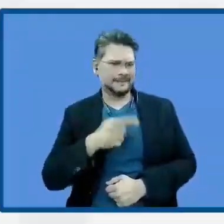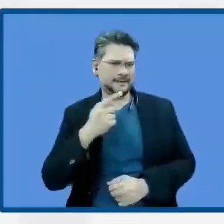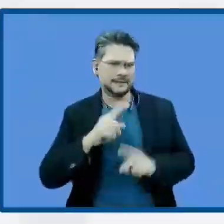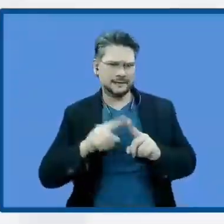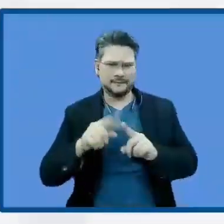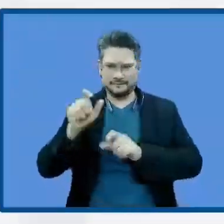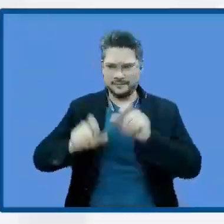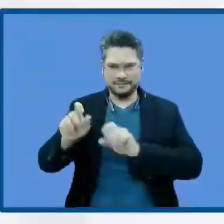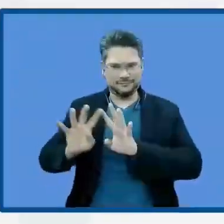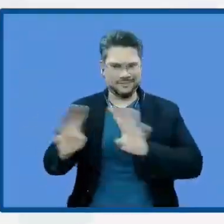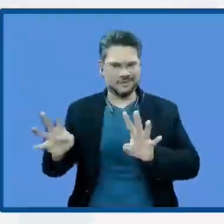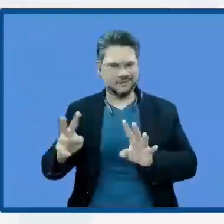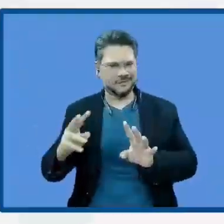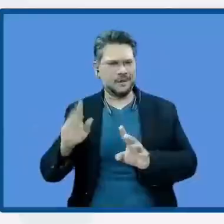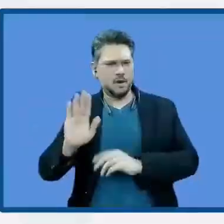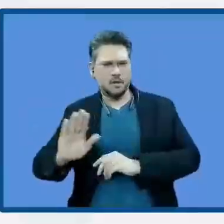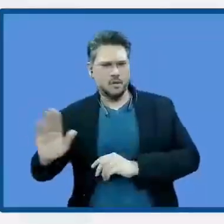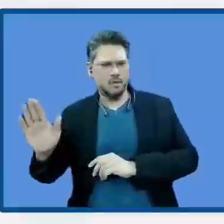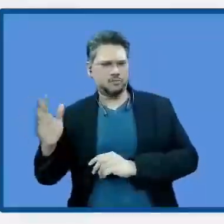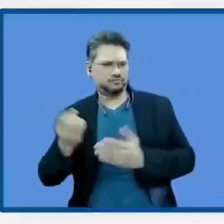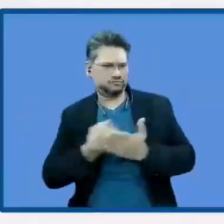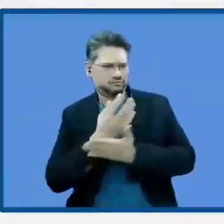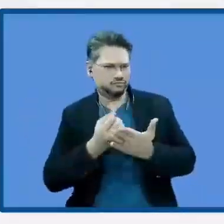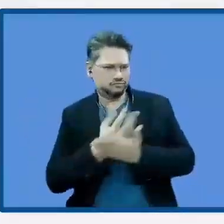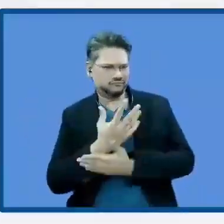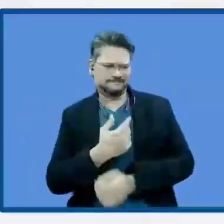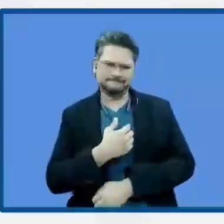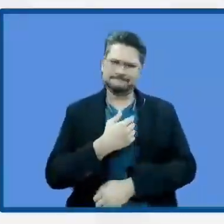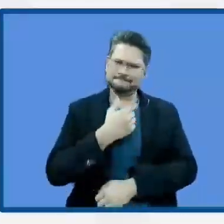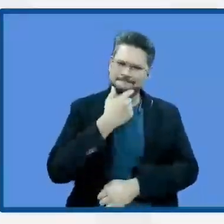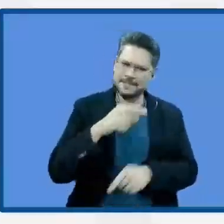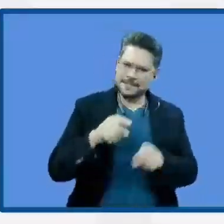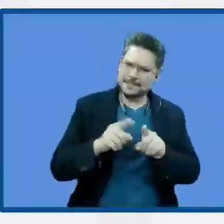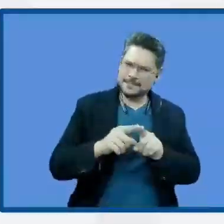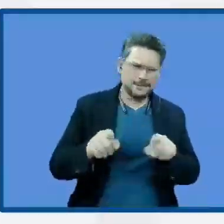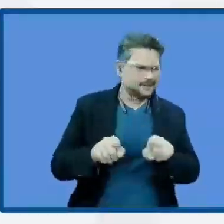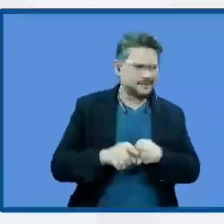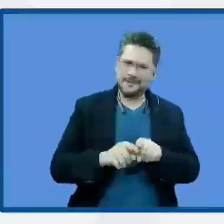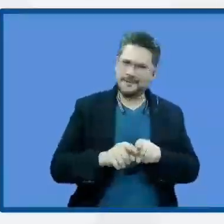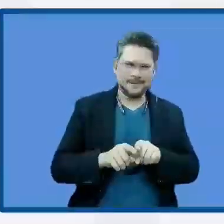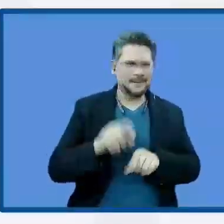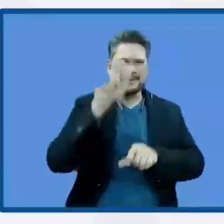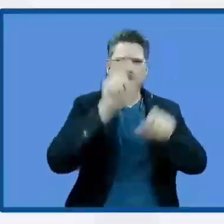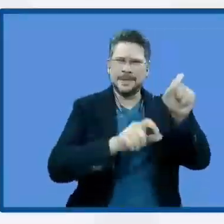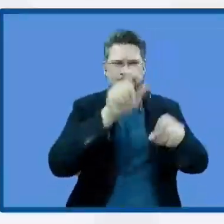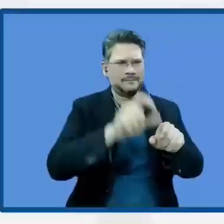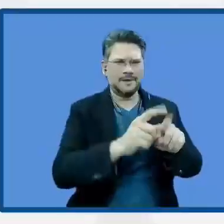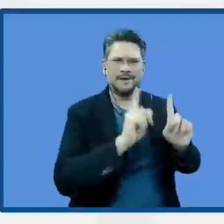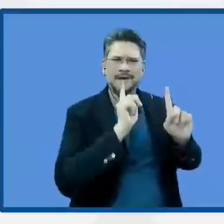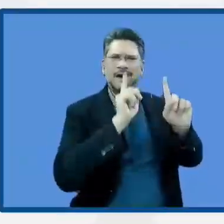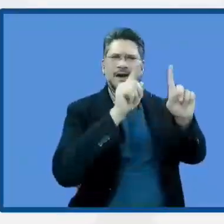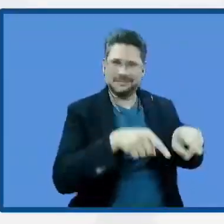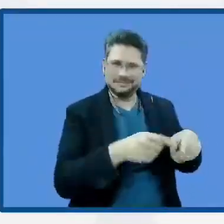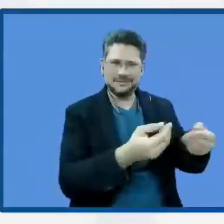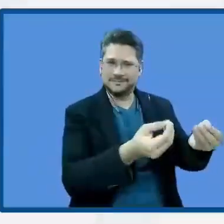very much in line with the responses given by the public through a Slido, both